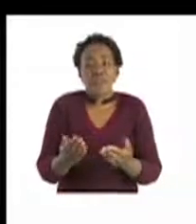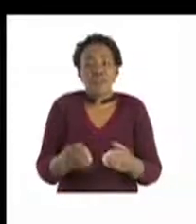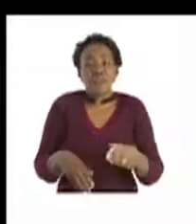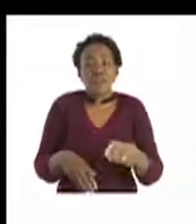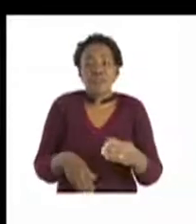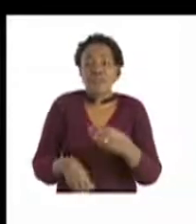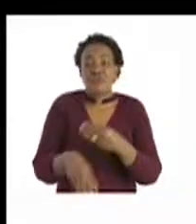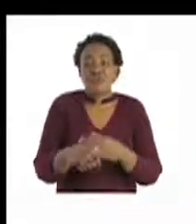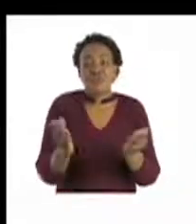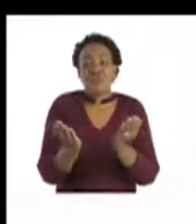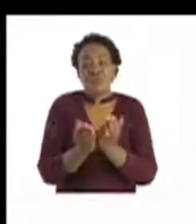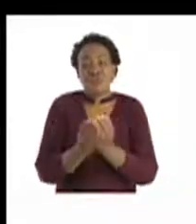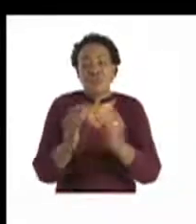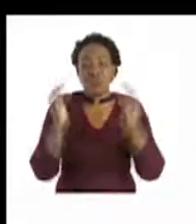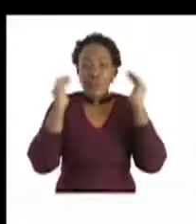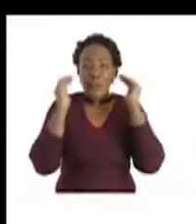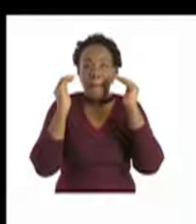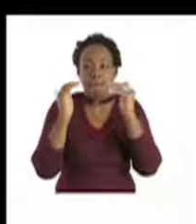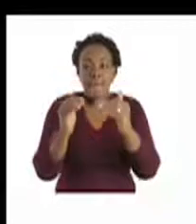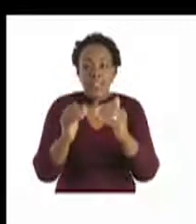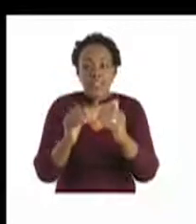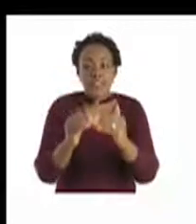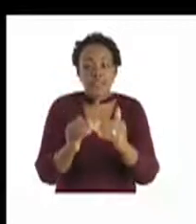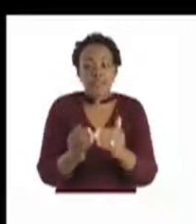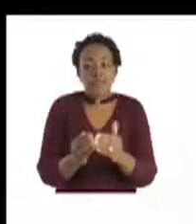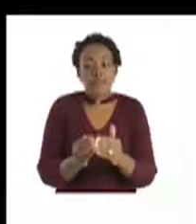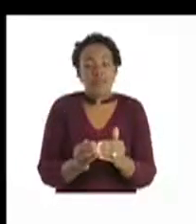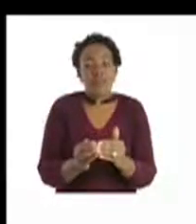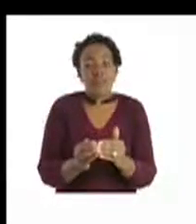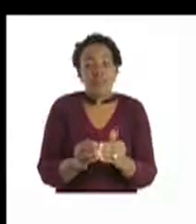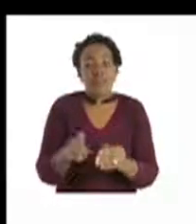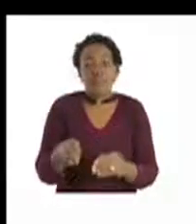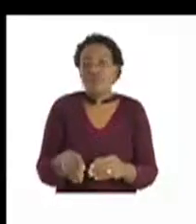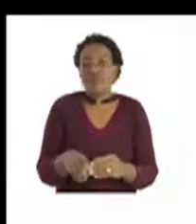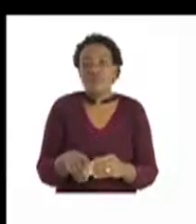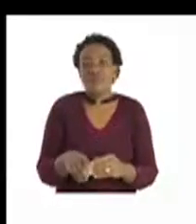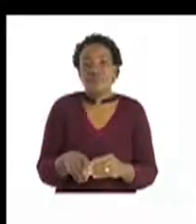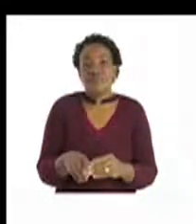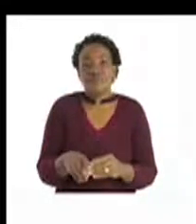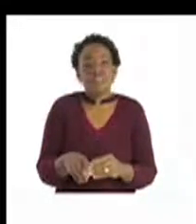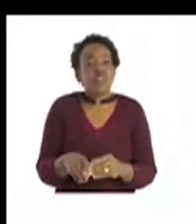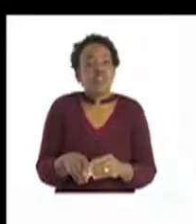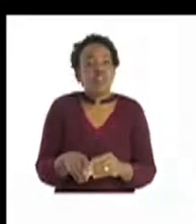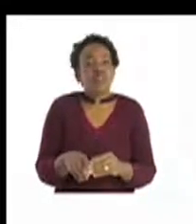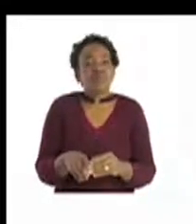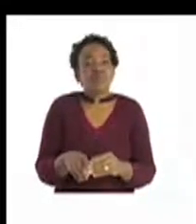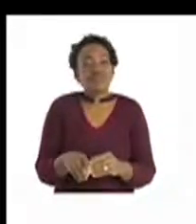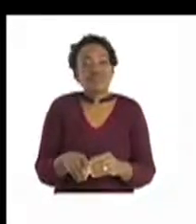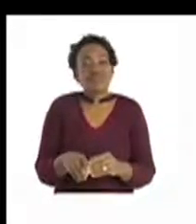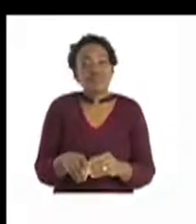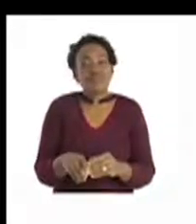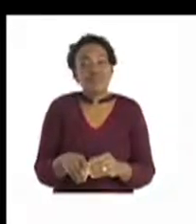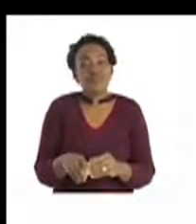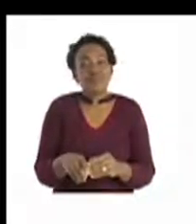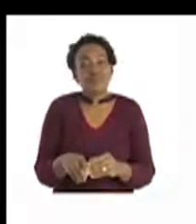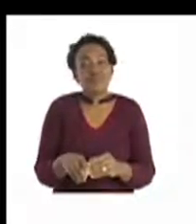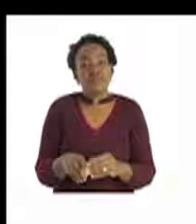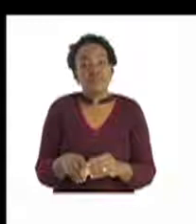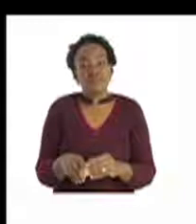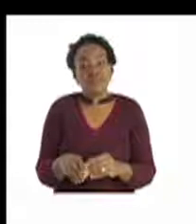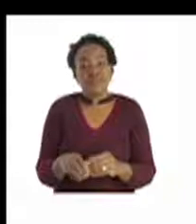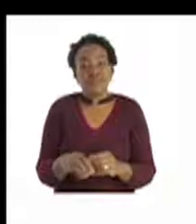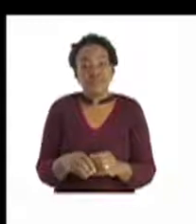to school by bus. And you don't say with bus, you say by